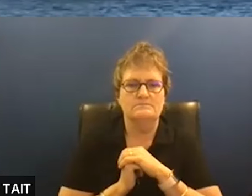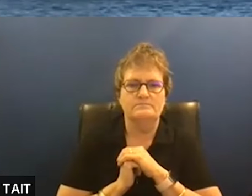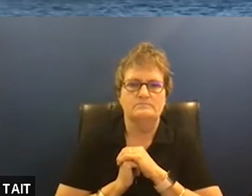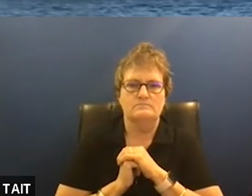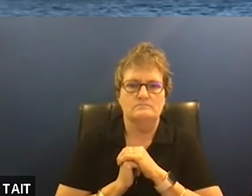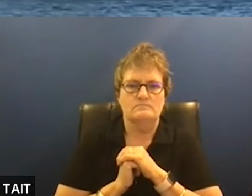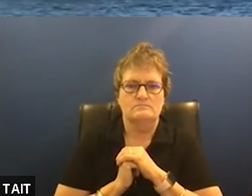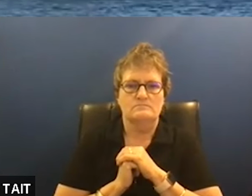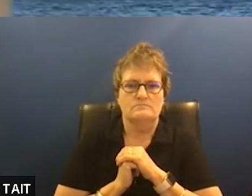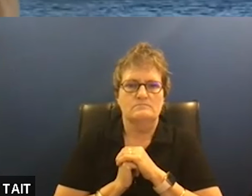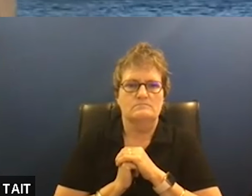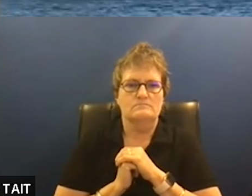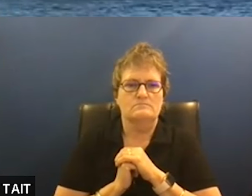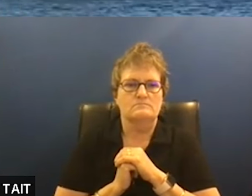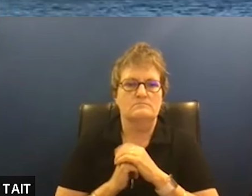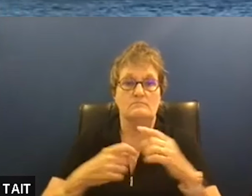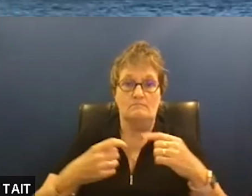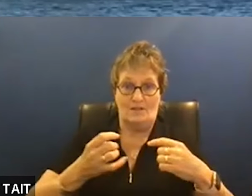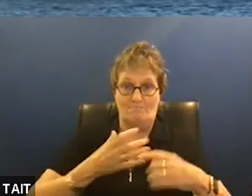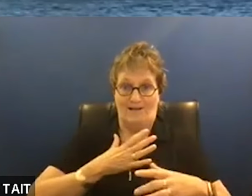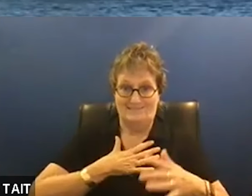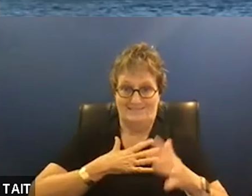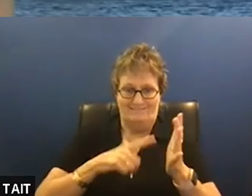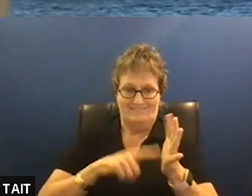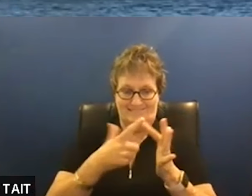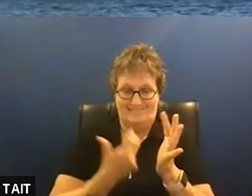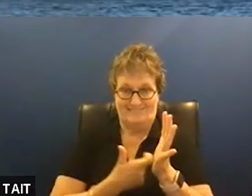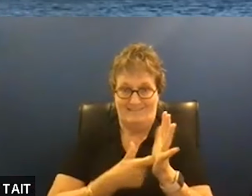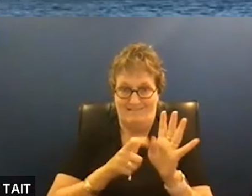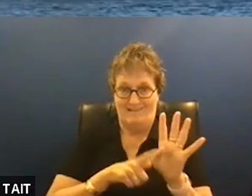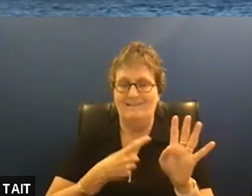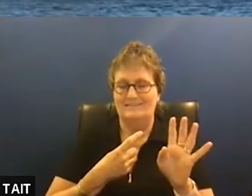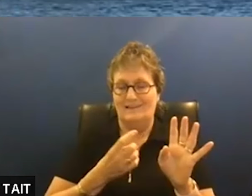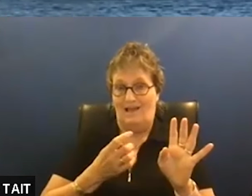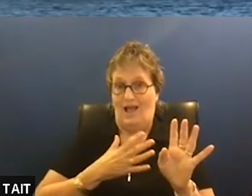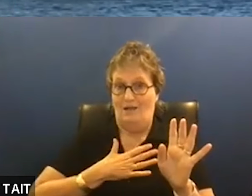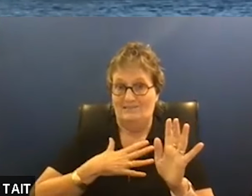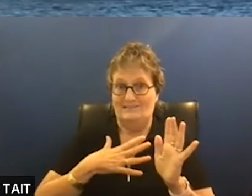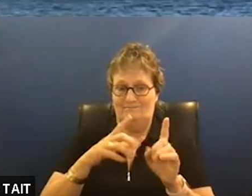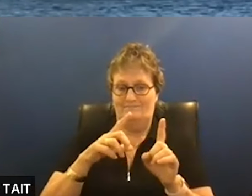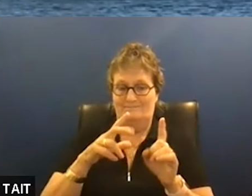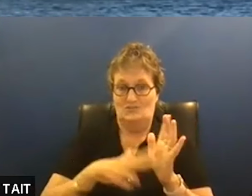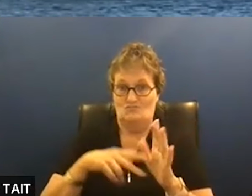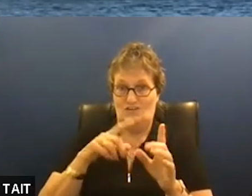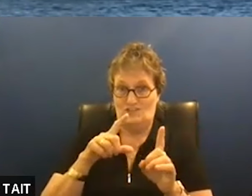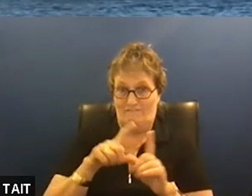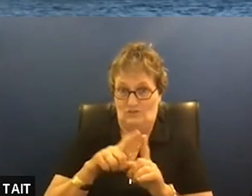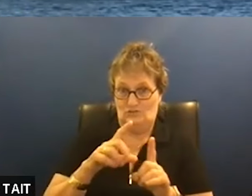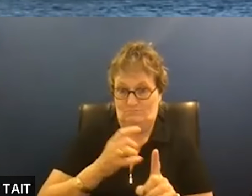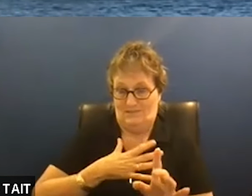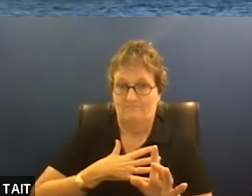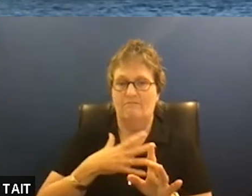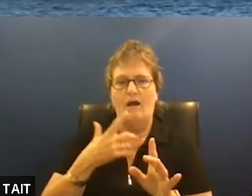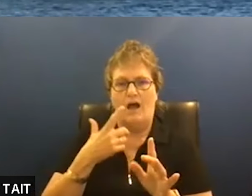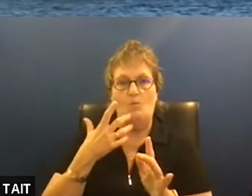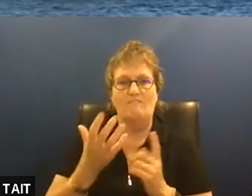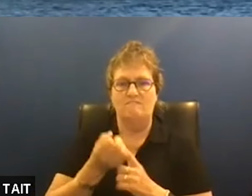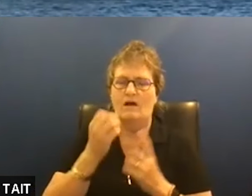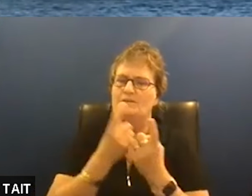a neurodiverse staff member, I was very excited about a lot of the things you talked about, Scott, because I would find them helpful.